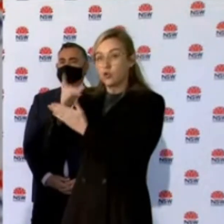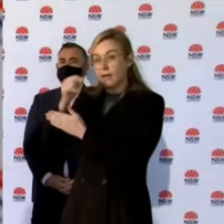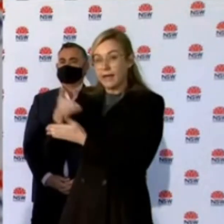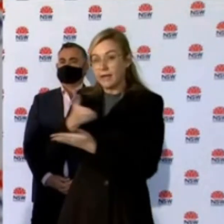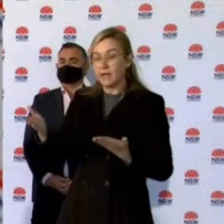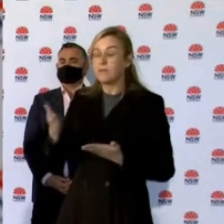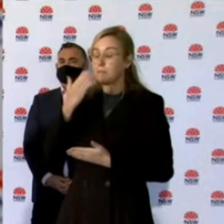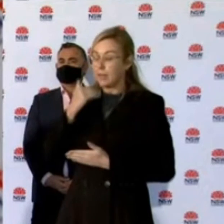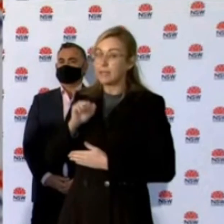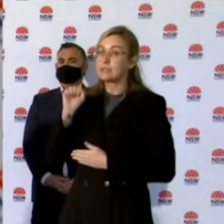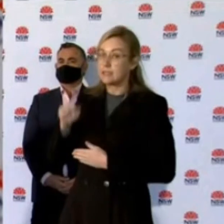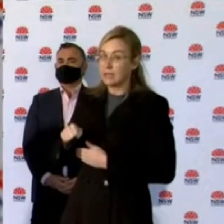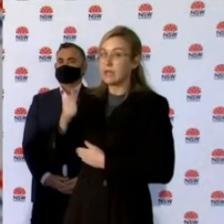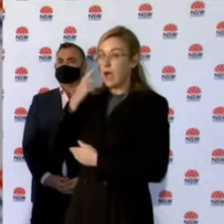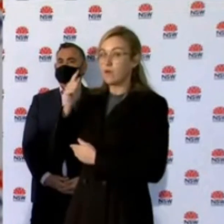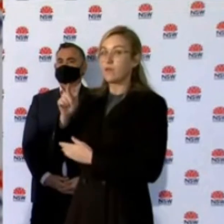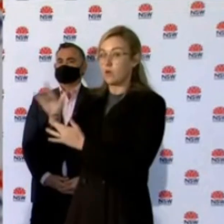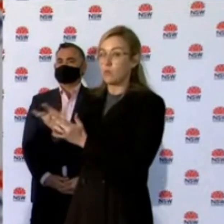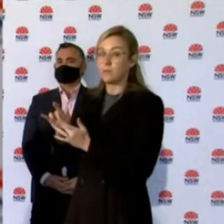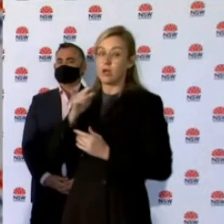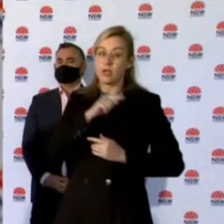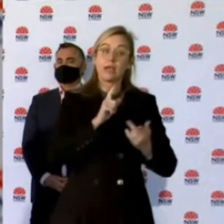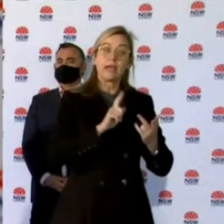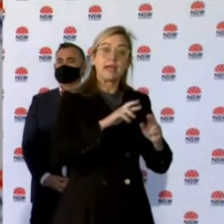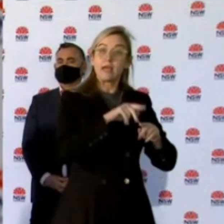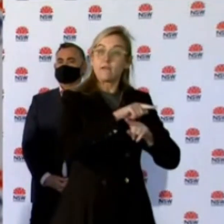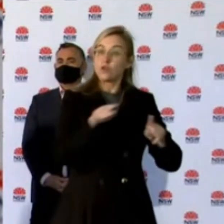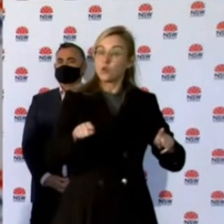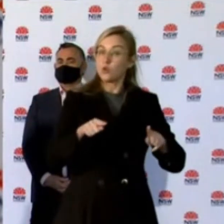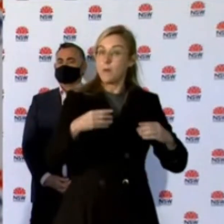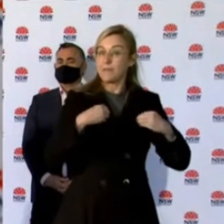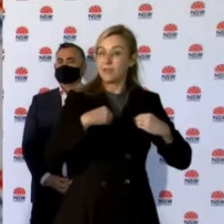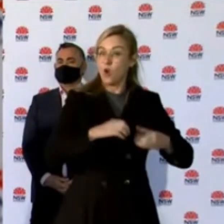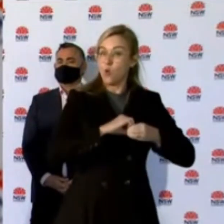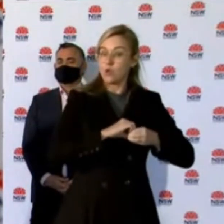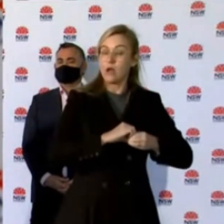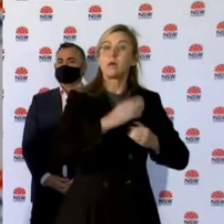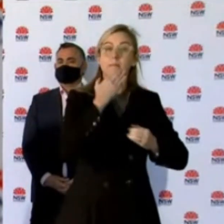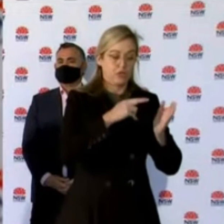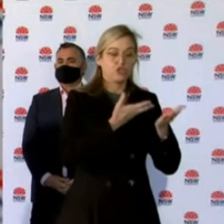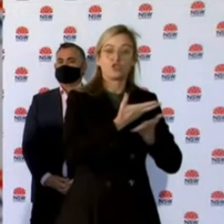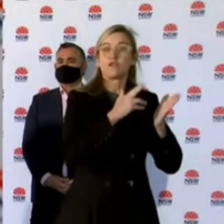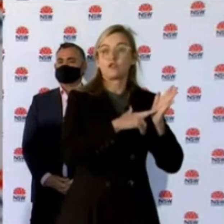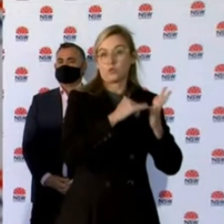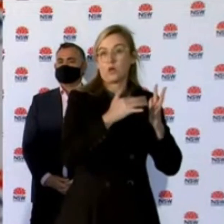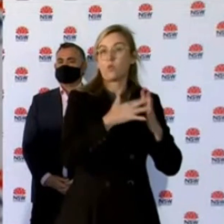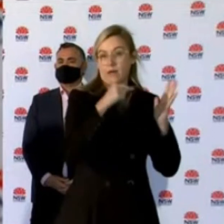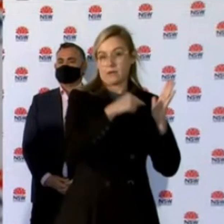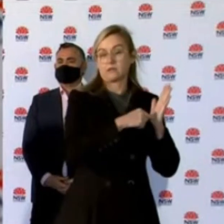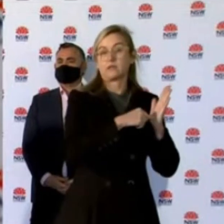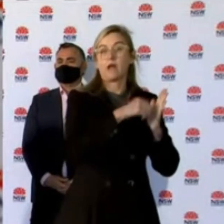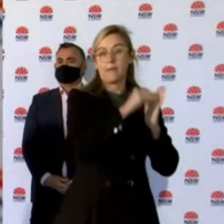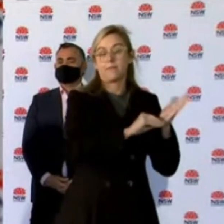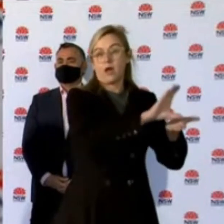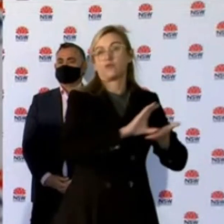And if you're a business that needs those grants or has or requests information, please go through Service New South Wales. We're making sure we've got